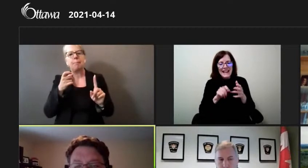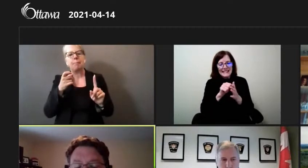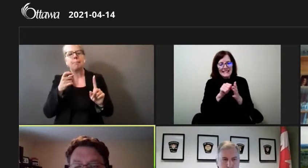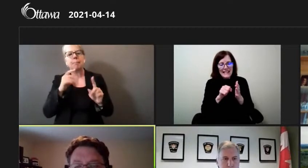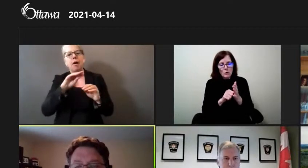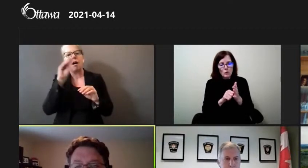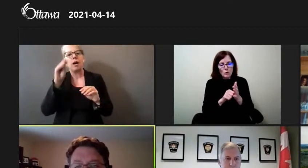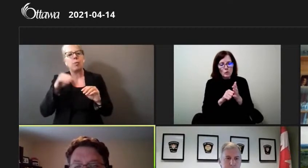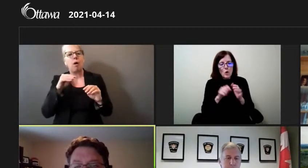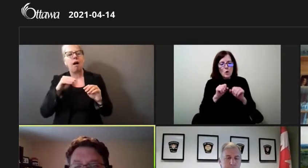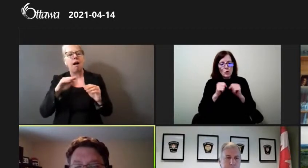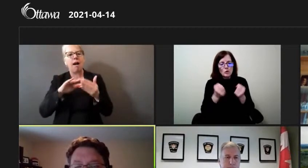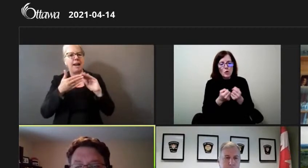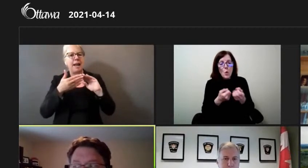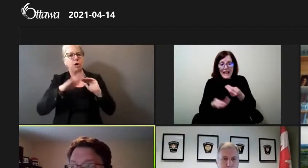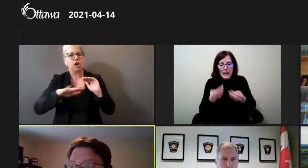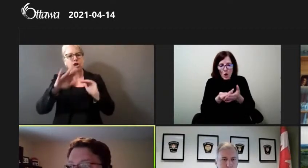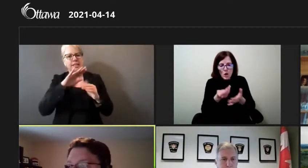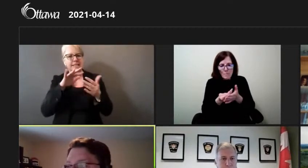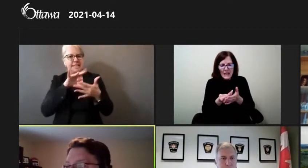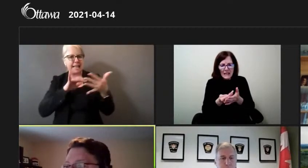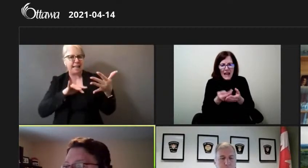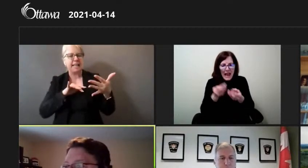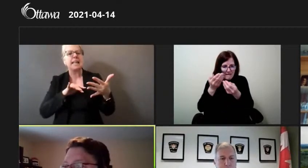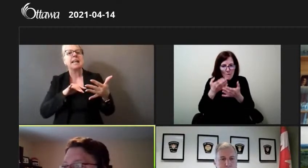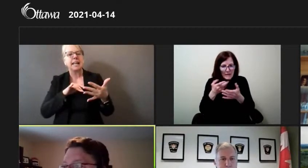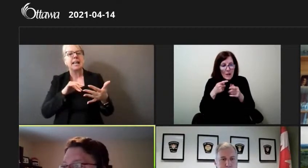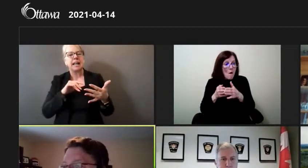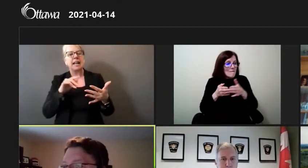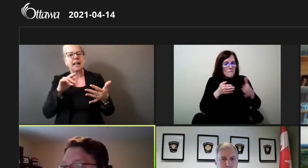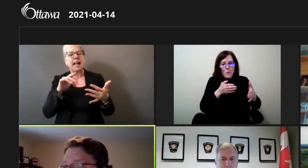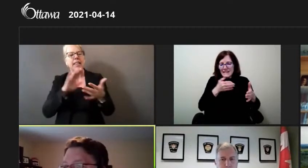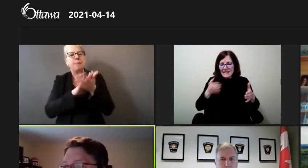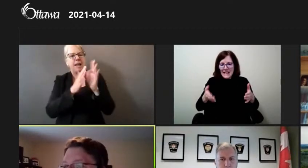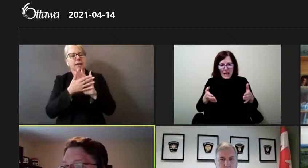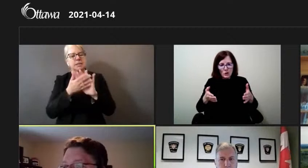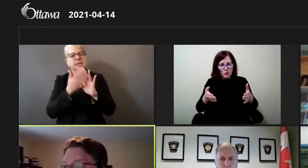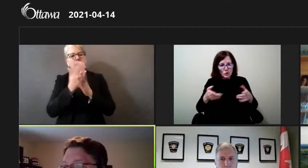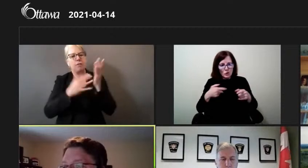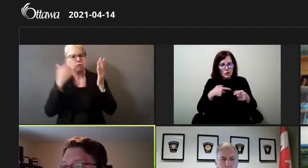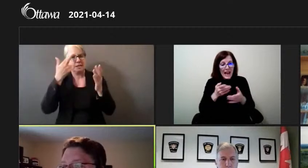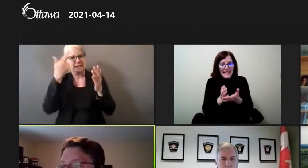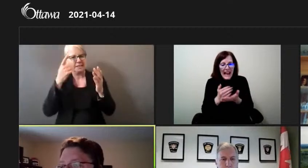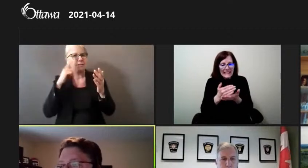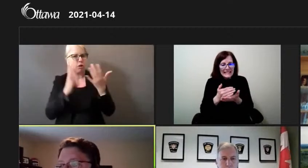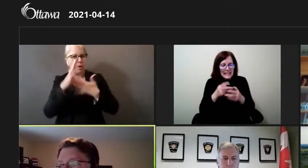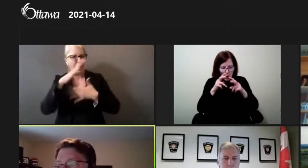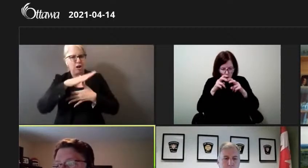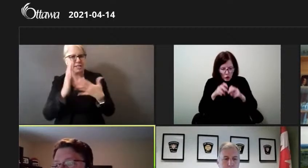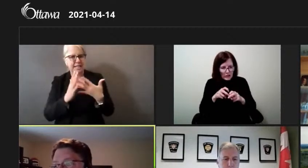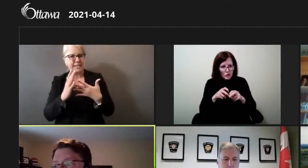Neighborhood Study, which also goes into the prioritization.